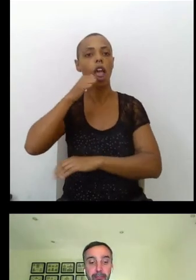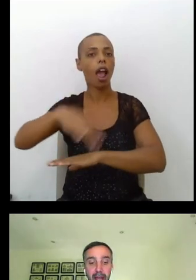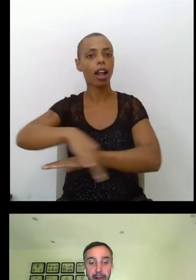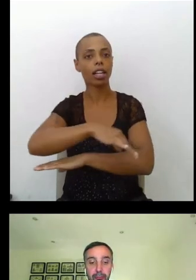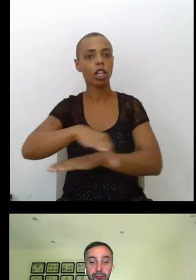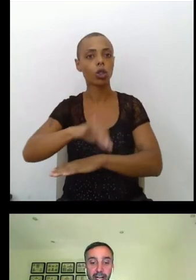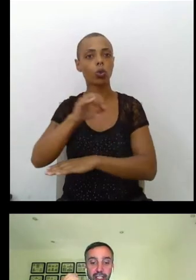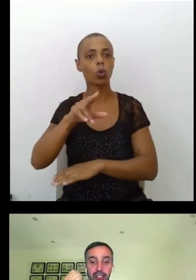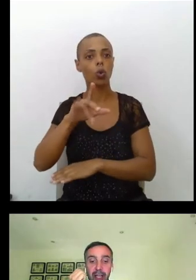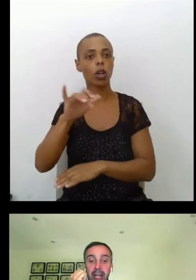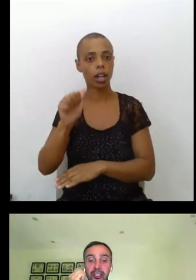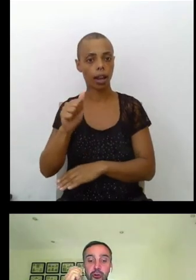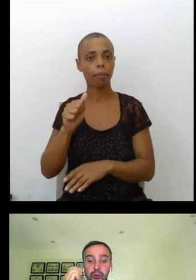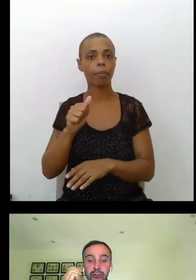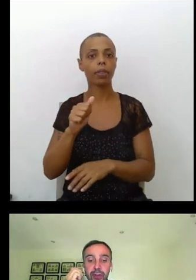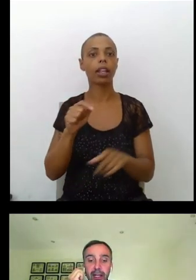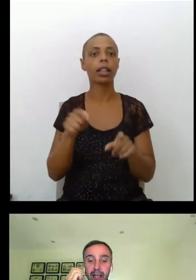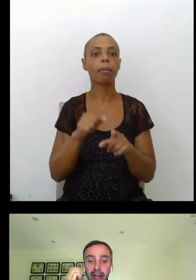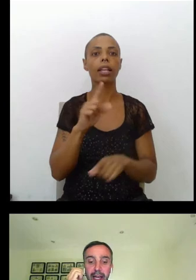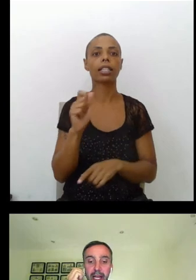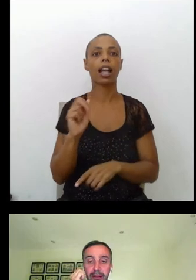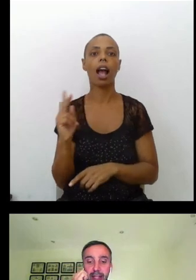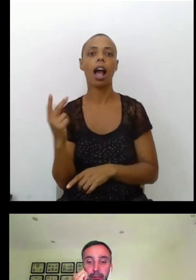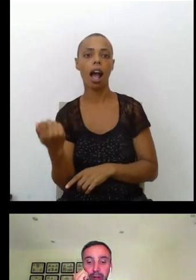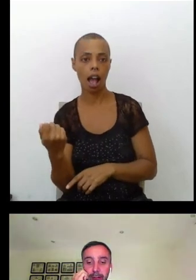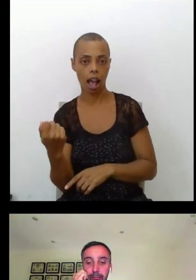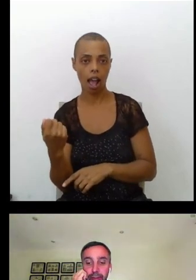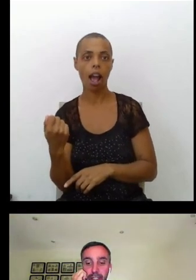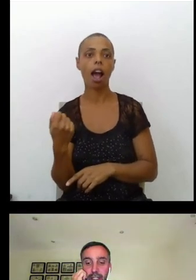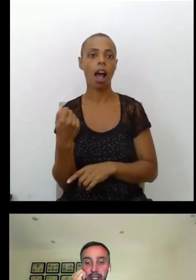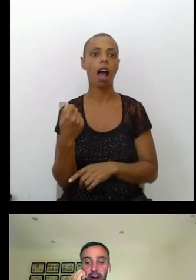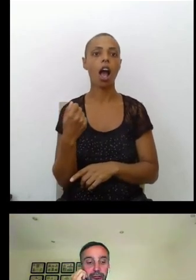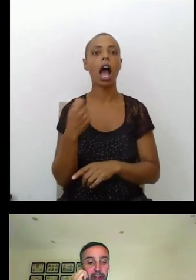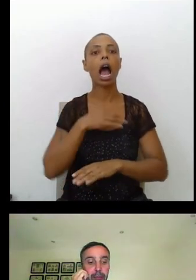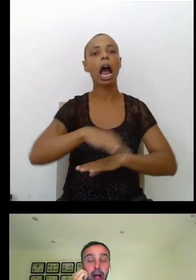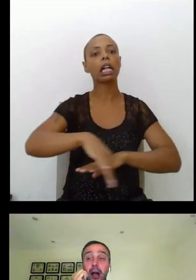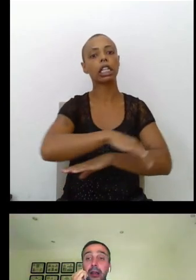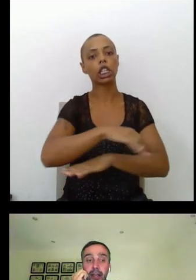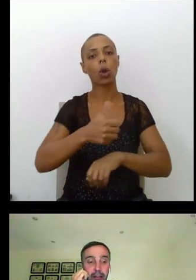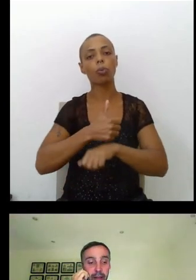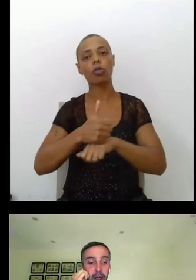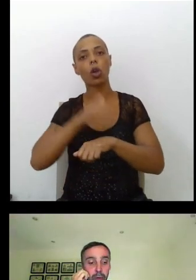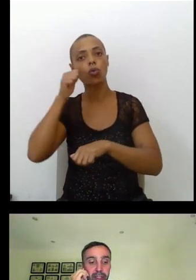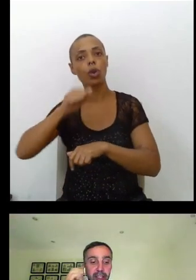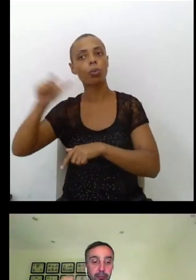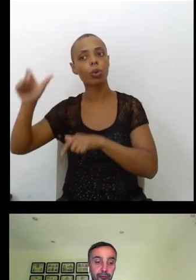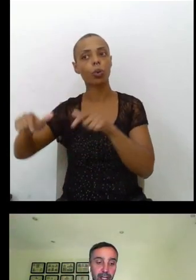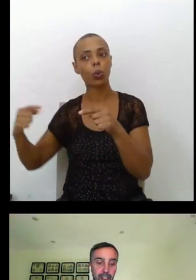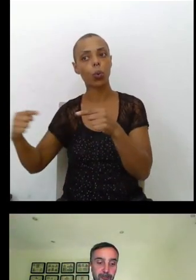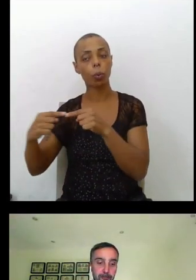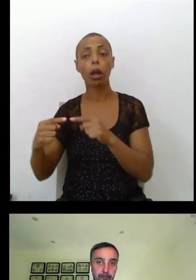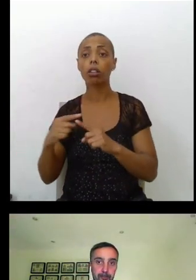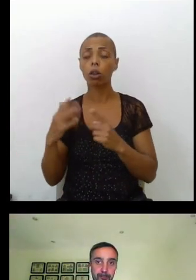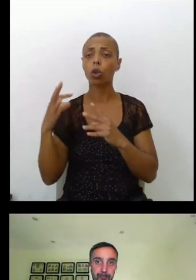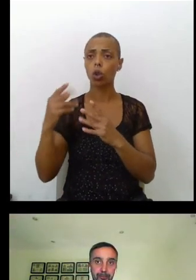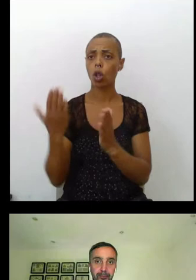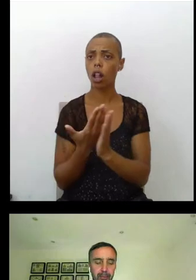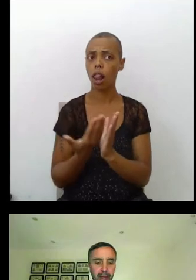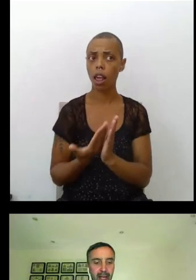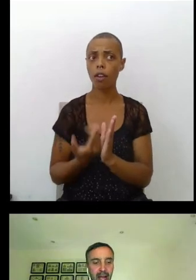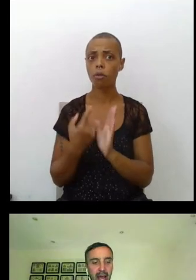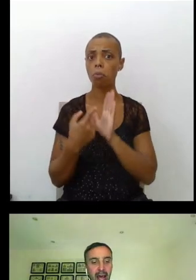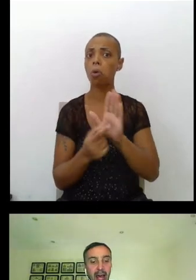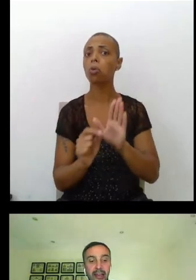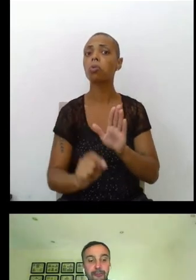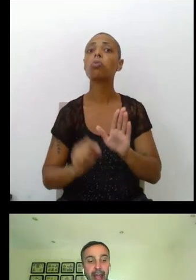a female profession do reveal a clearly separate positioning of female Architects within the profession